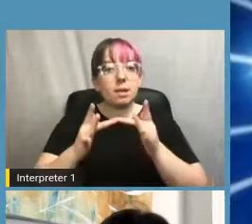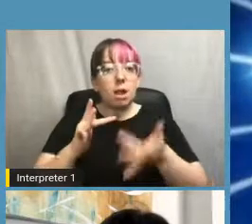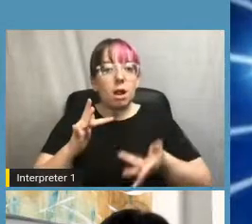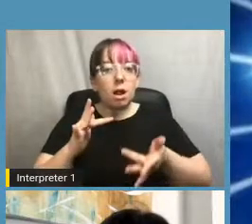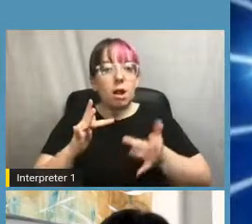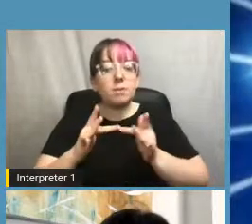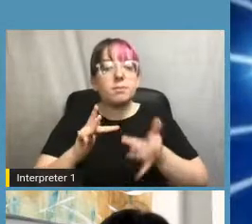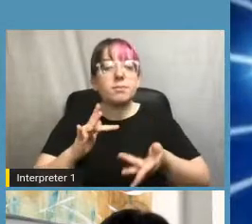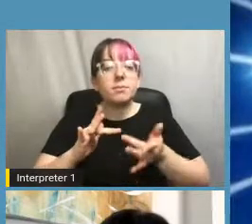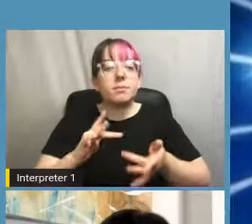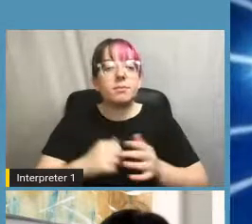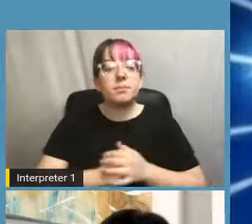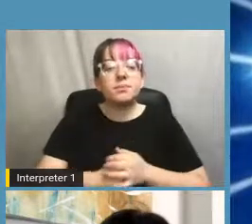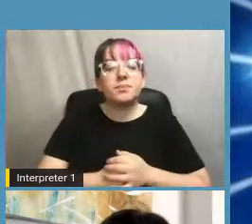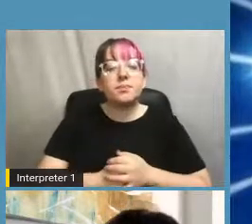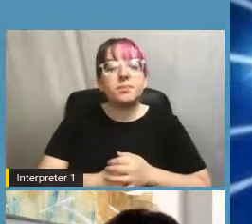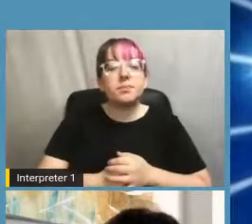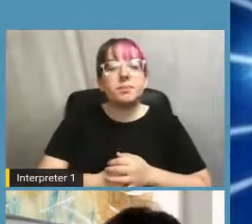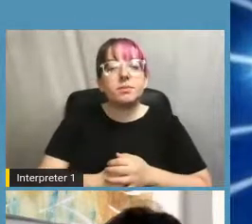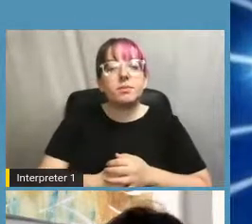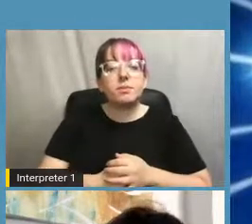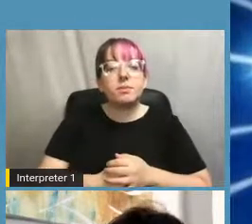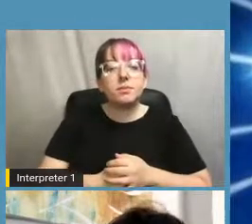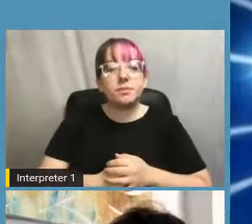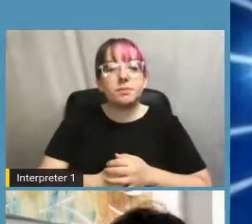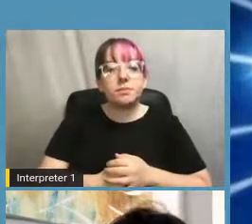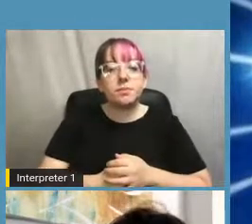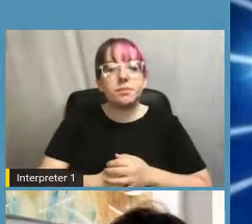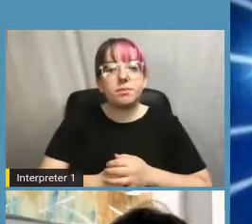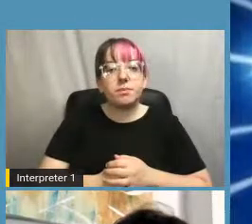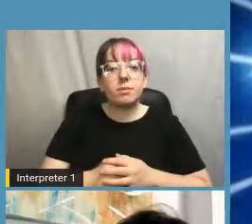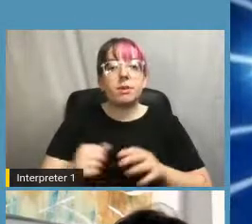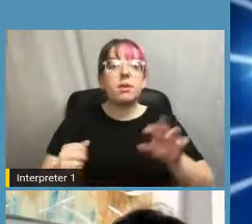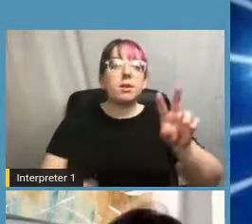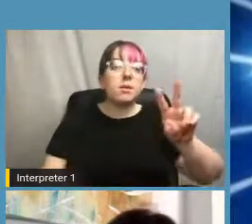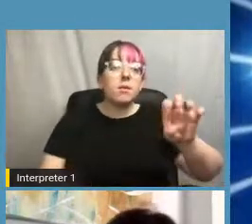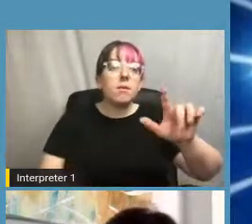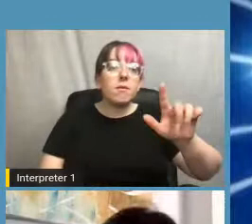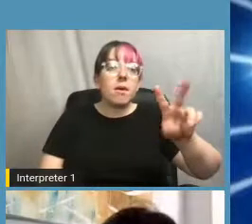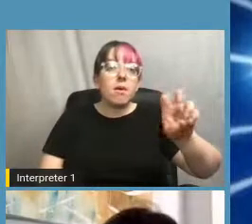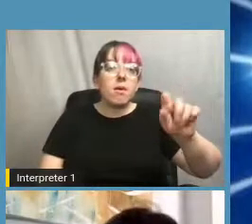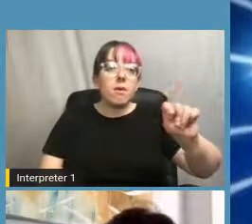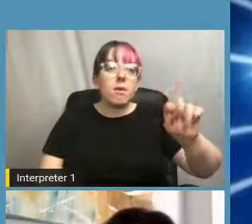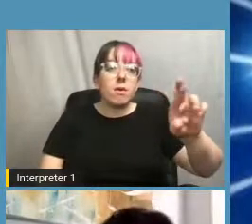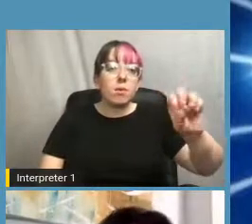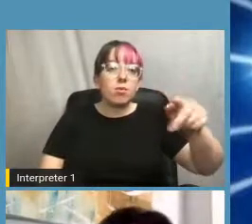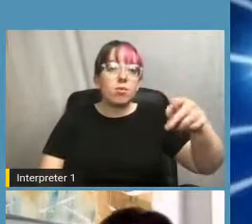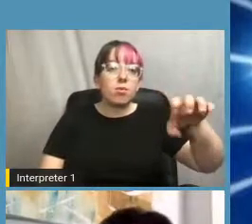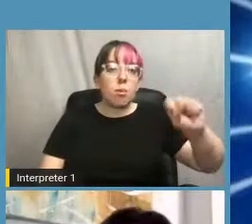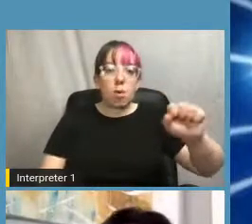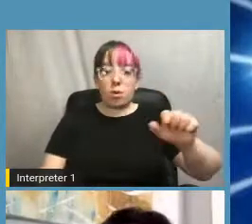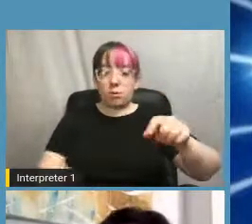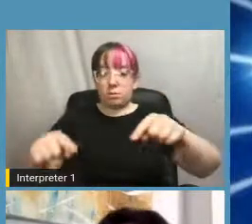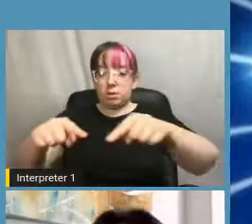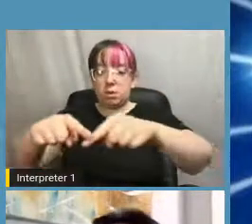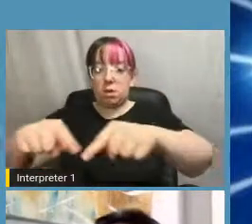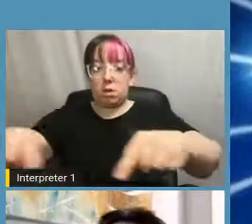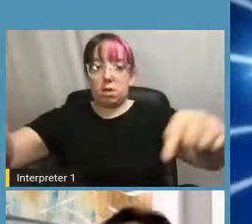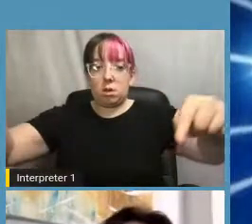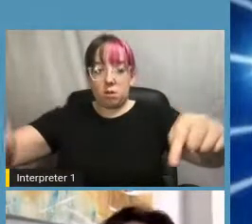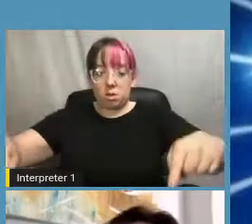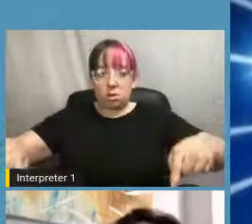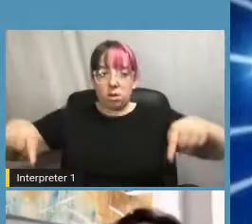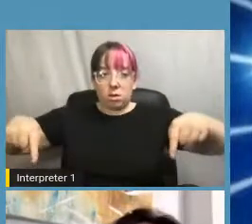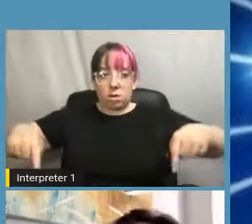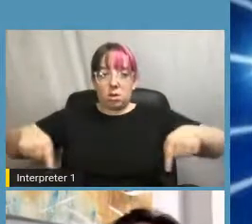one, but it had velvet ropes around the object. And that's just ridiculous. Why have velvet ropes? Like,